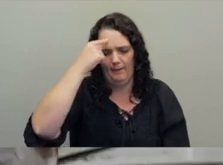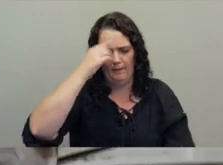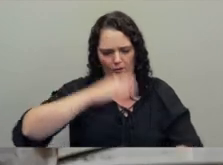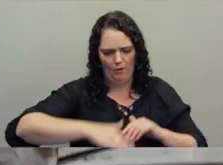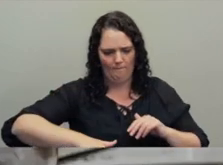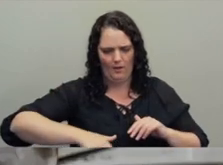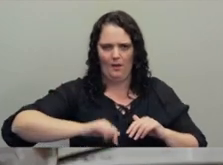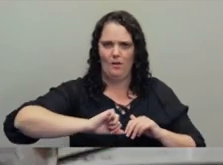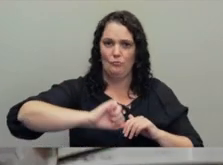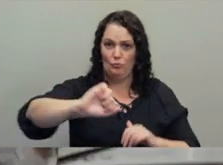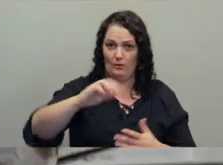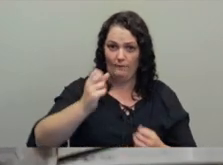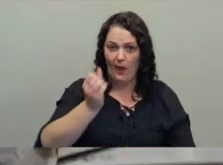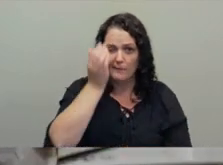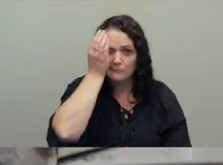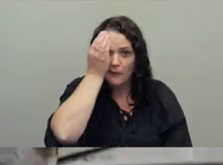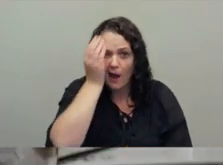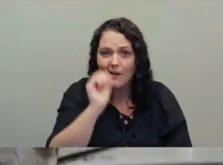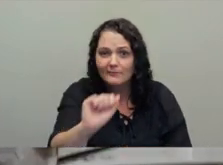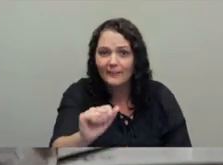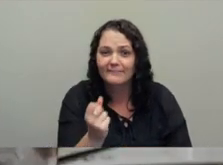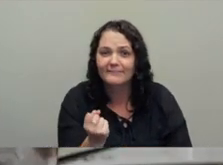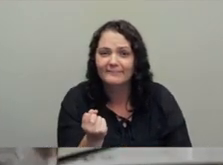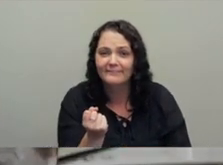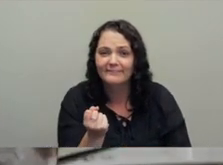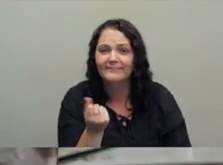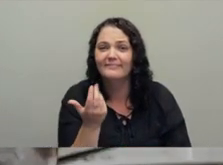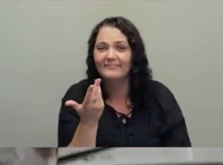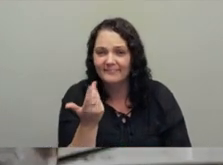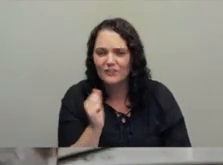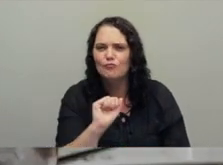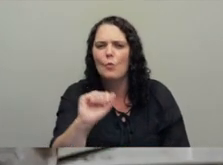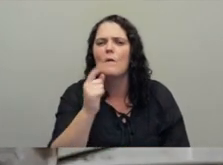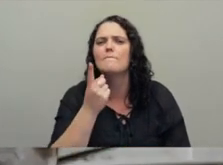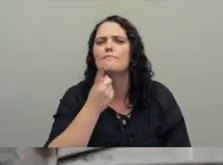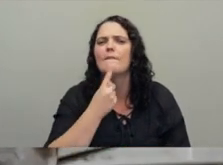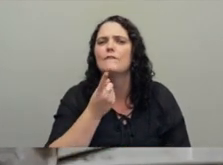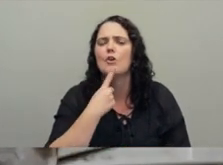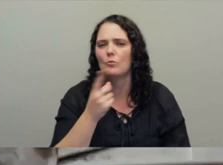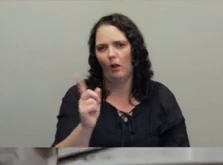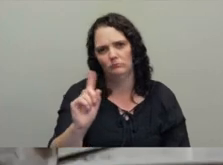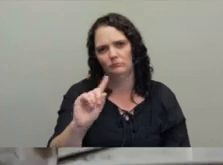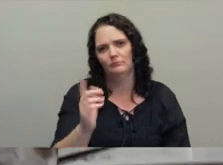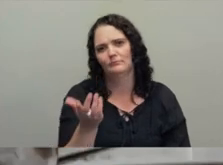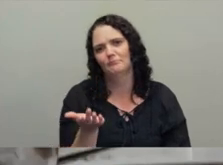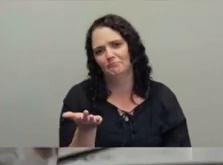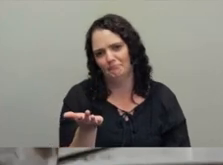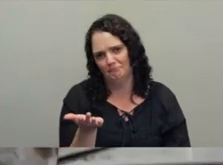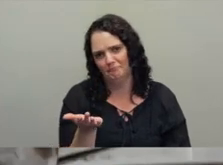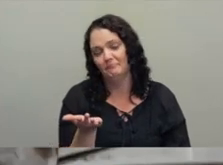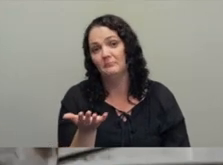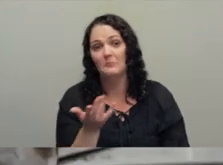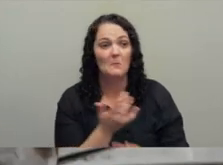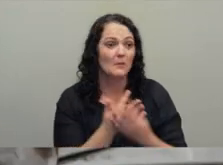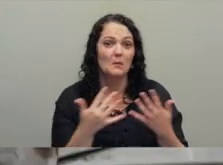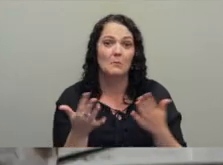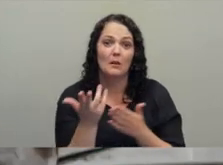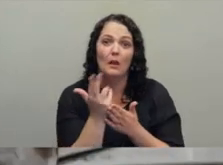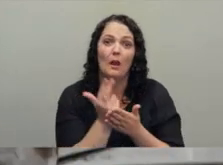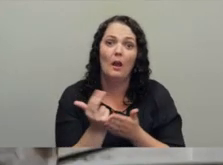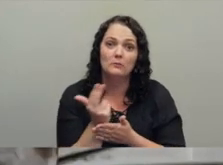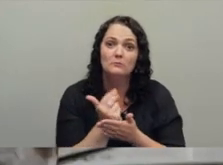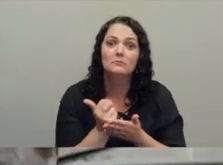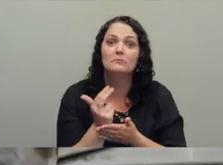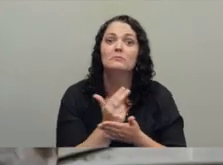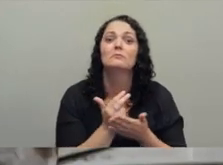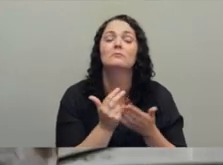own bias. You know, there are works, there are many, many artists who work in what could be talked about as a